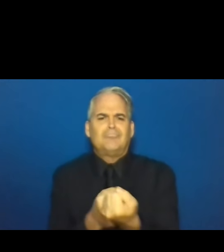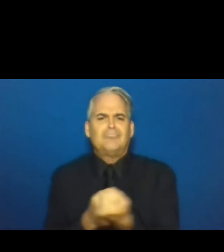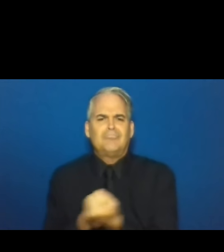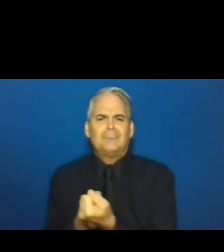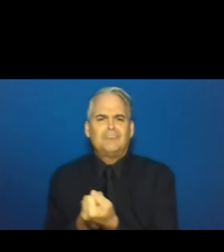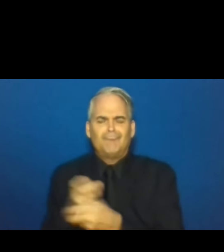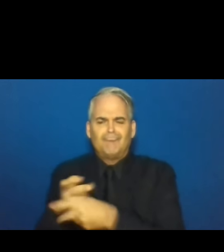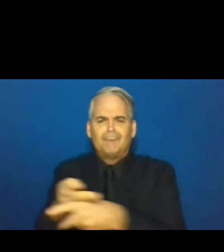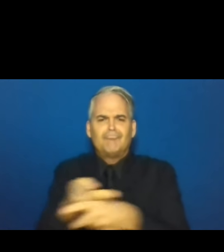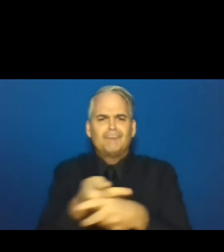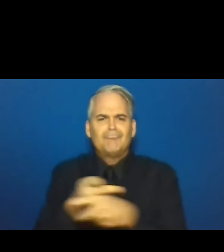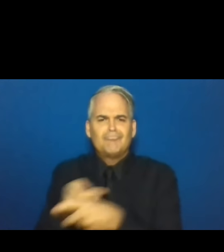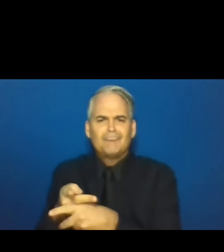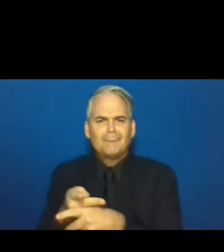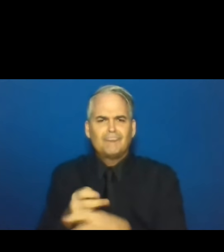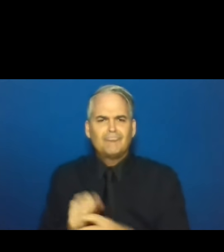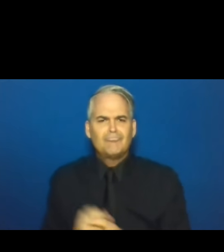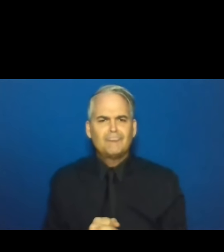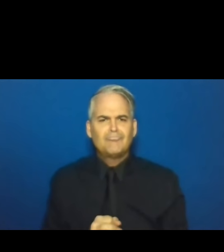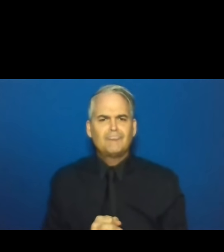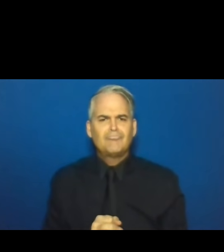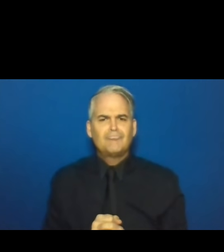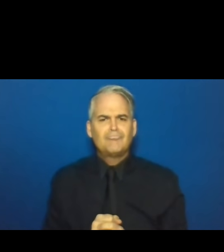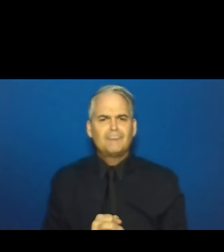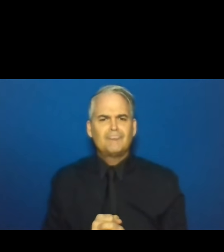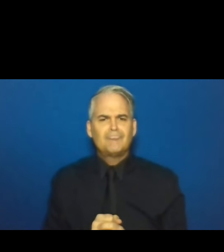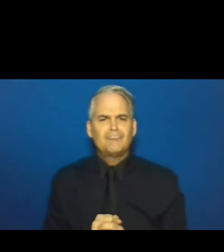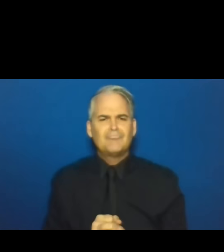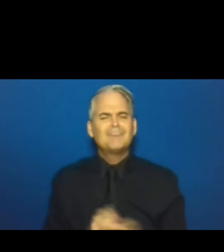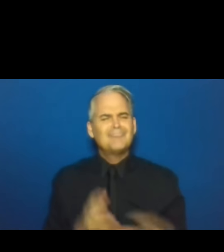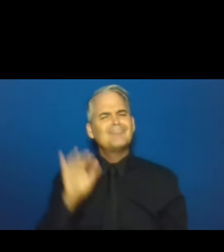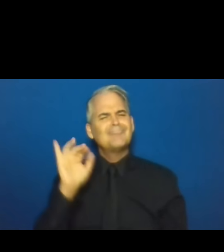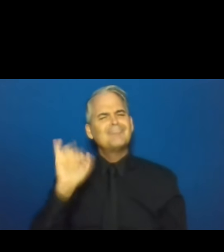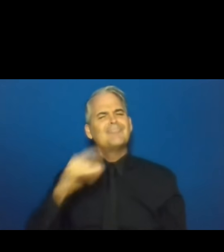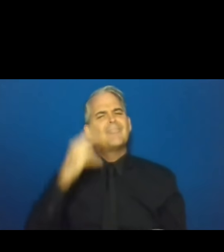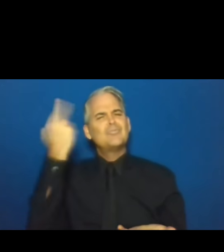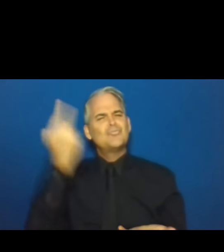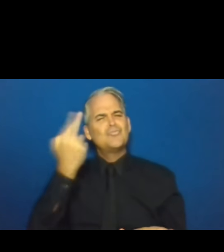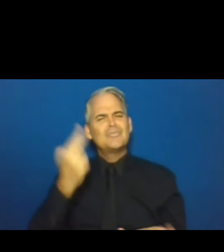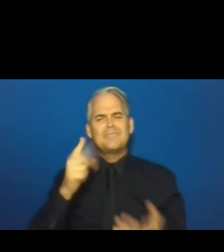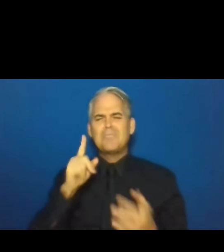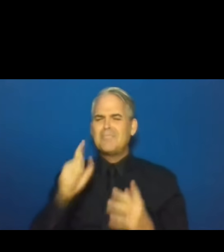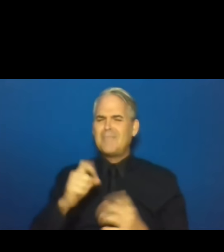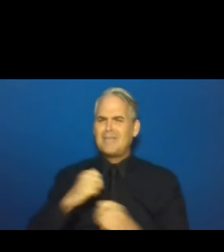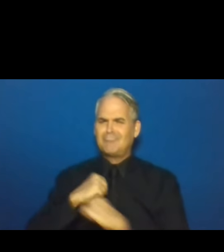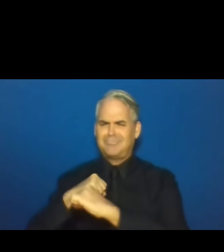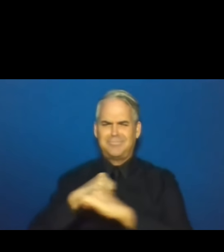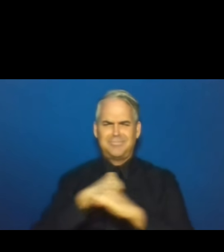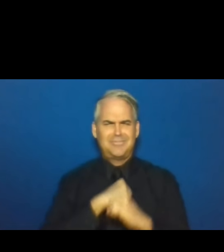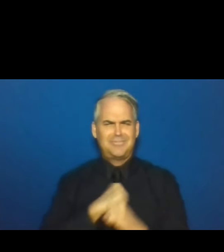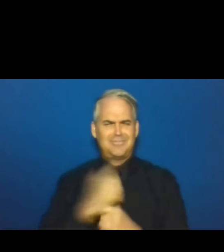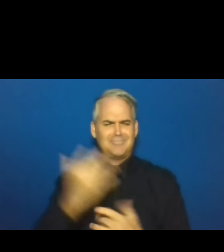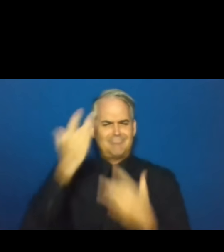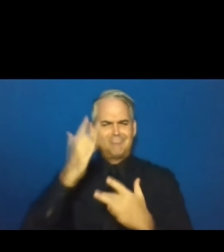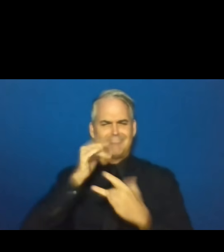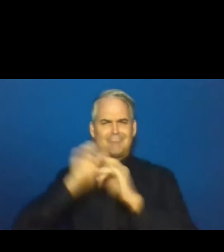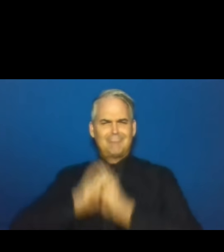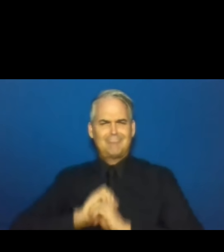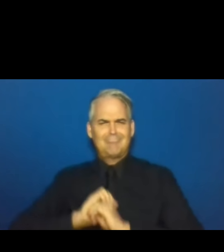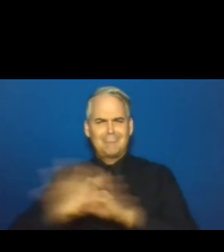must do everything we can to help prevent the spread. That's part of why I am putting Nevada in a 3-week statewide pause